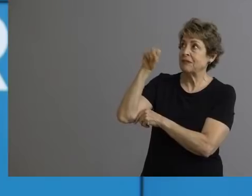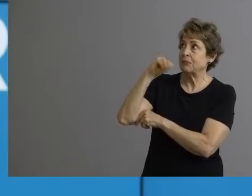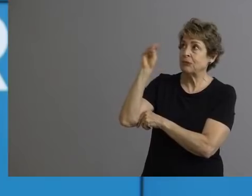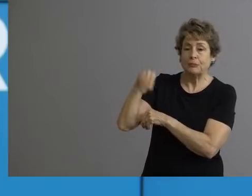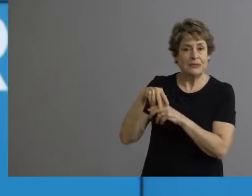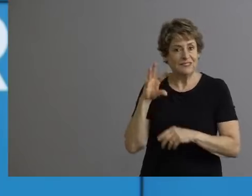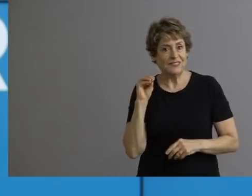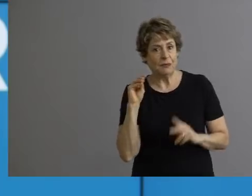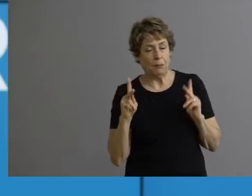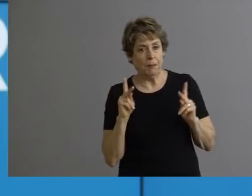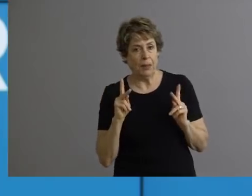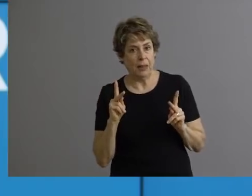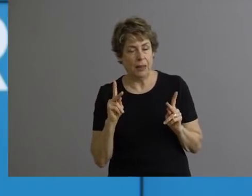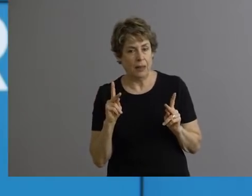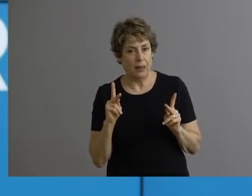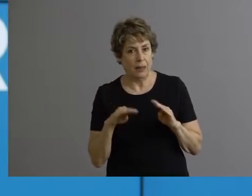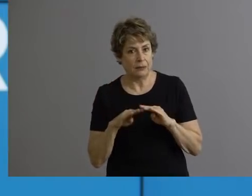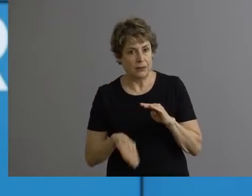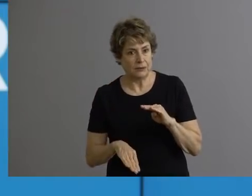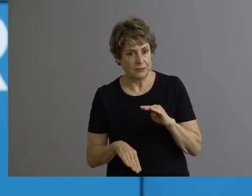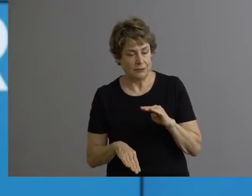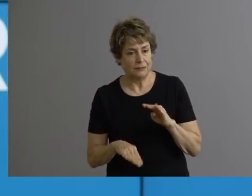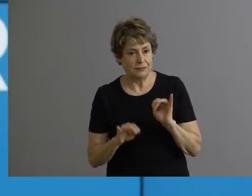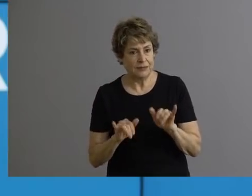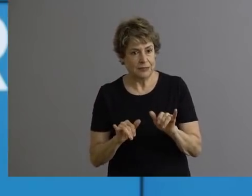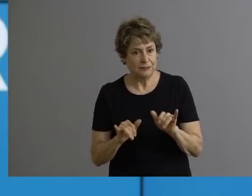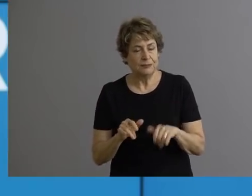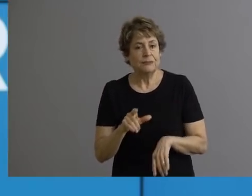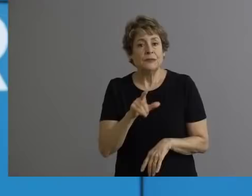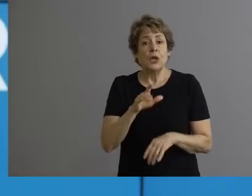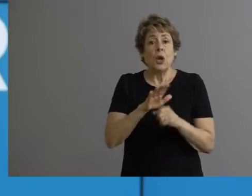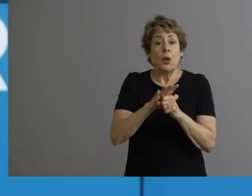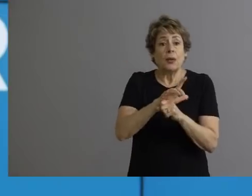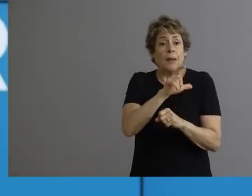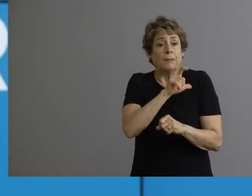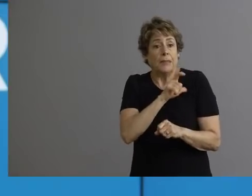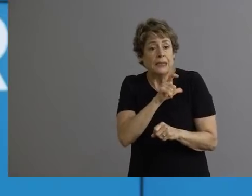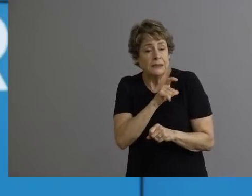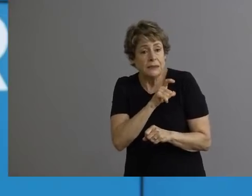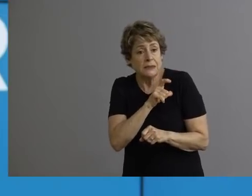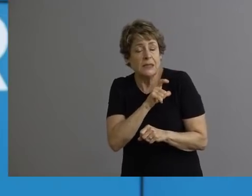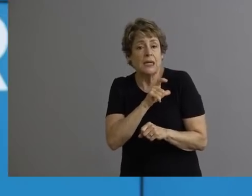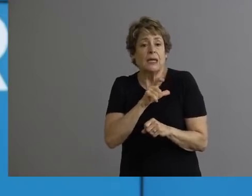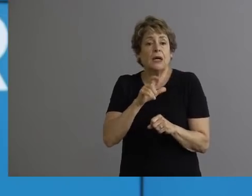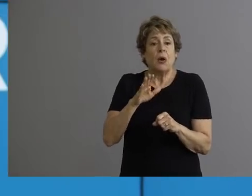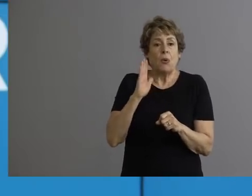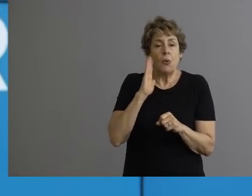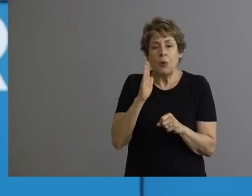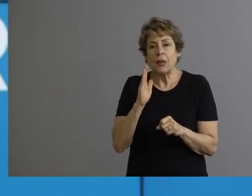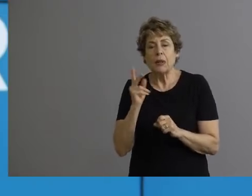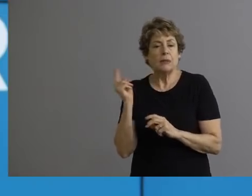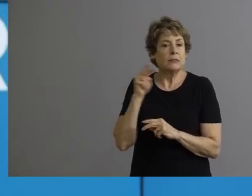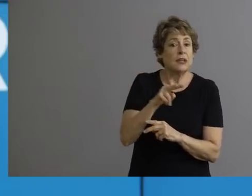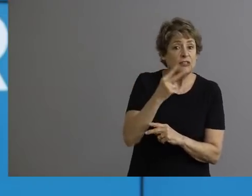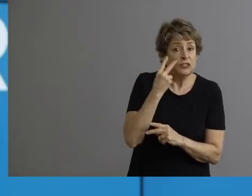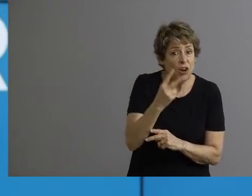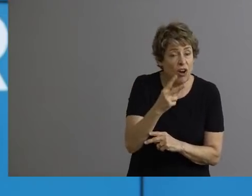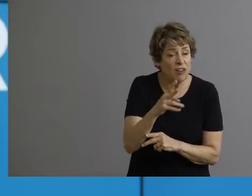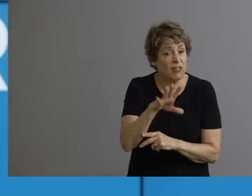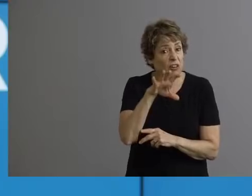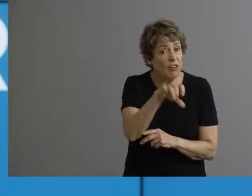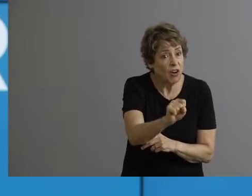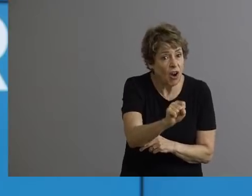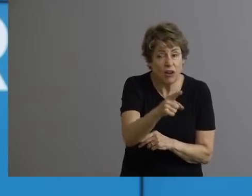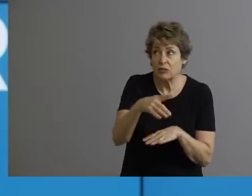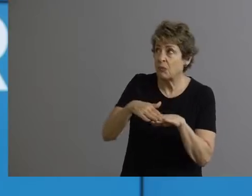is, and then the accountability is at the local level. We're going to take one more question from Hannah Tiede from KOLD in